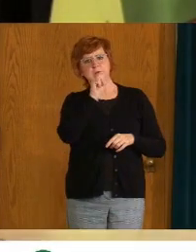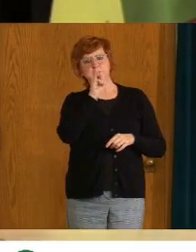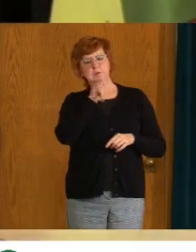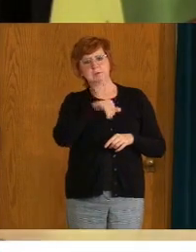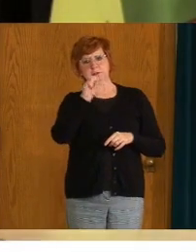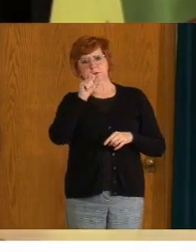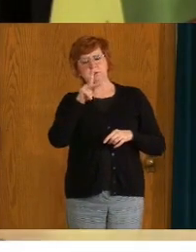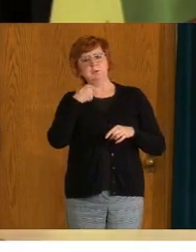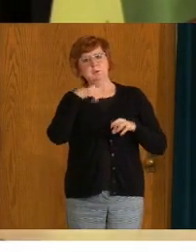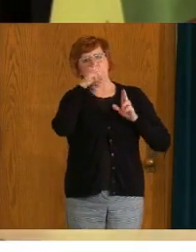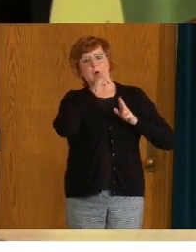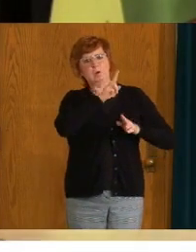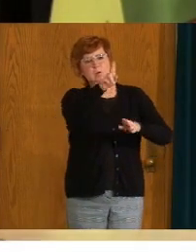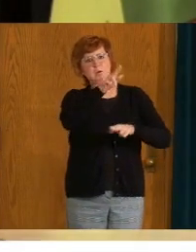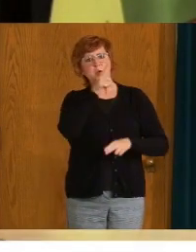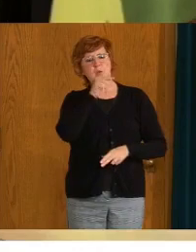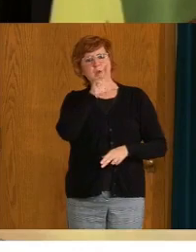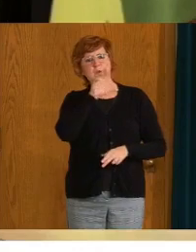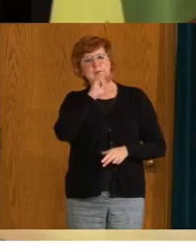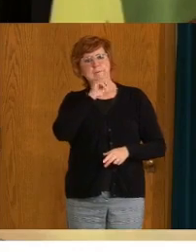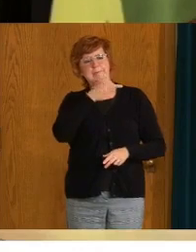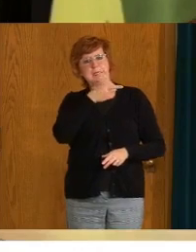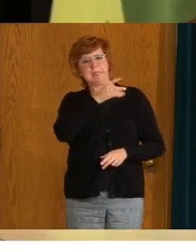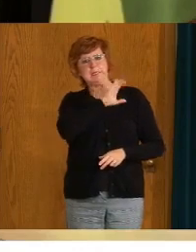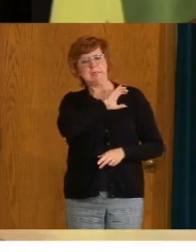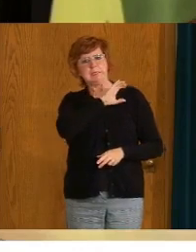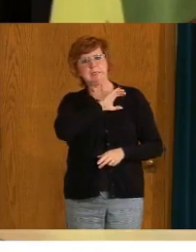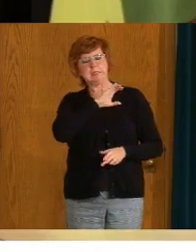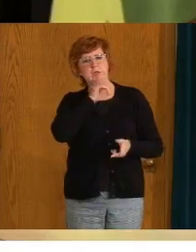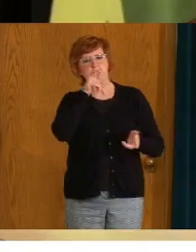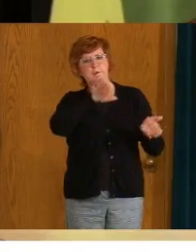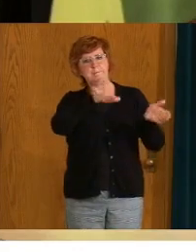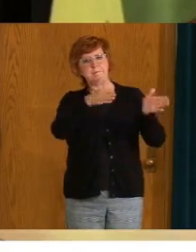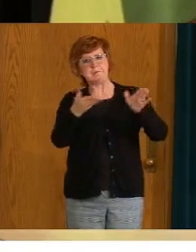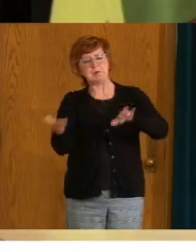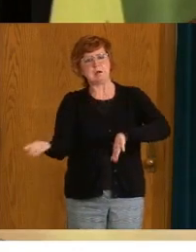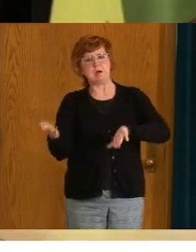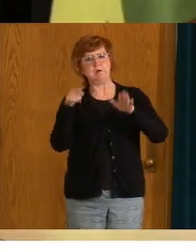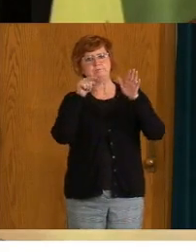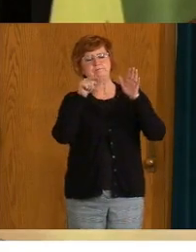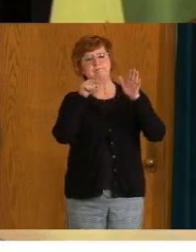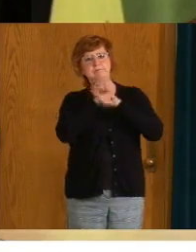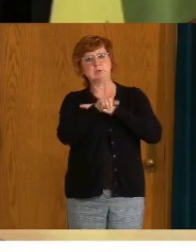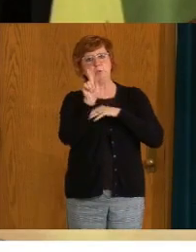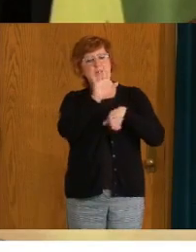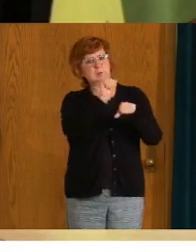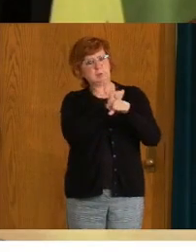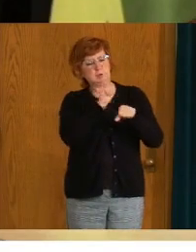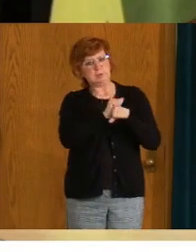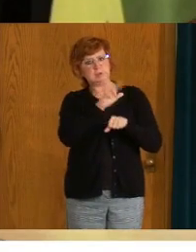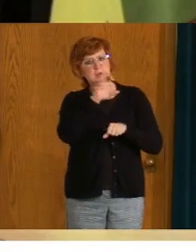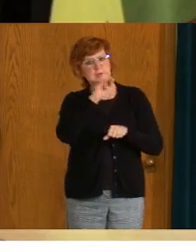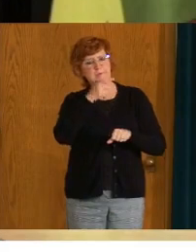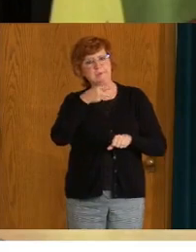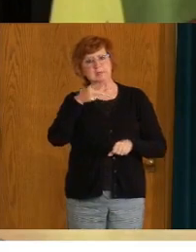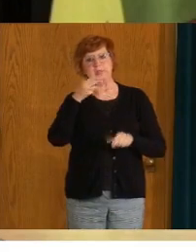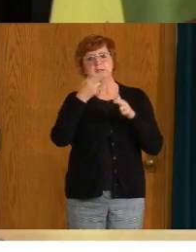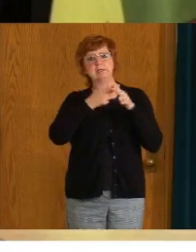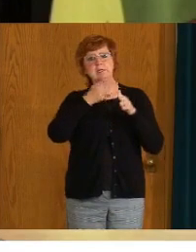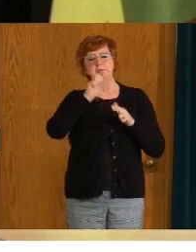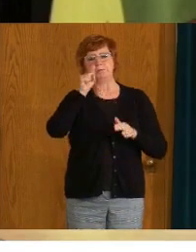I would just offer on behalf of the province our condolences to the late Constable Shelby